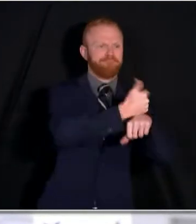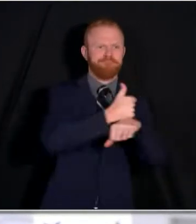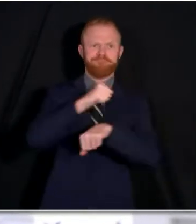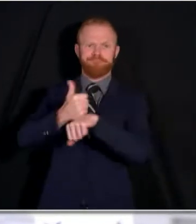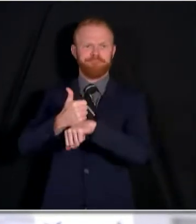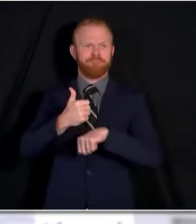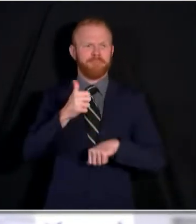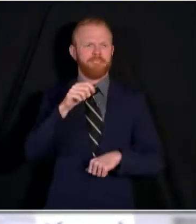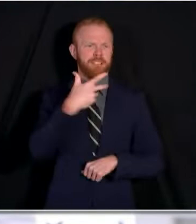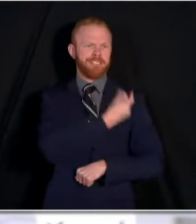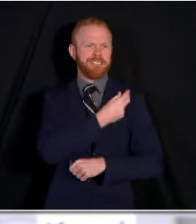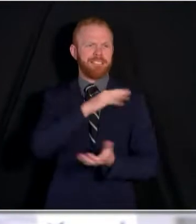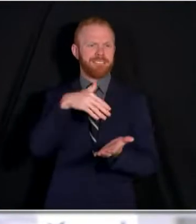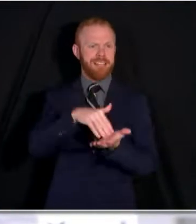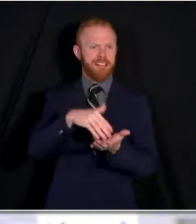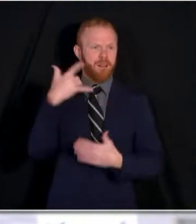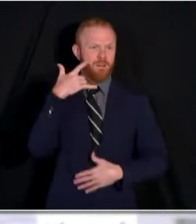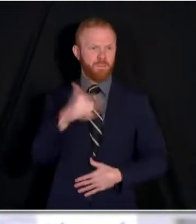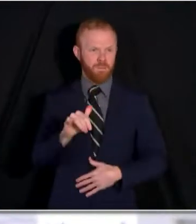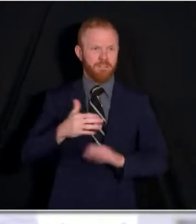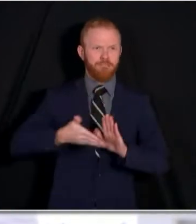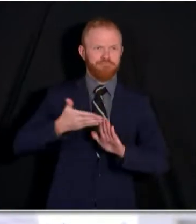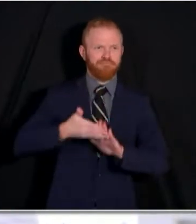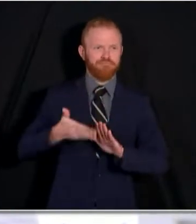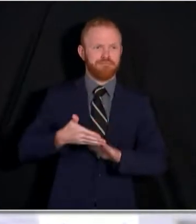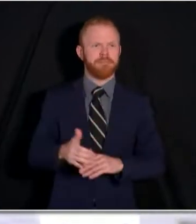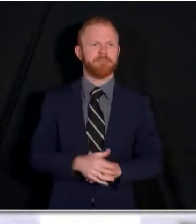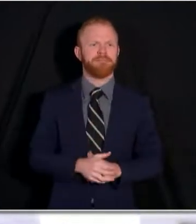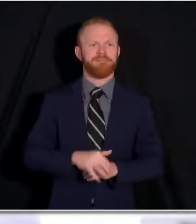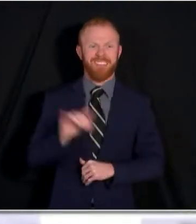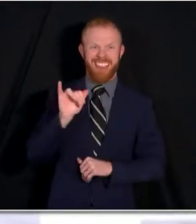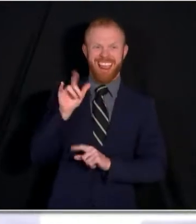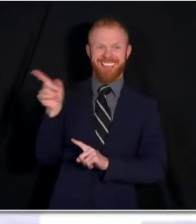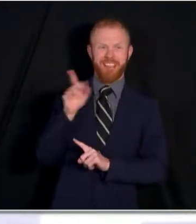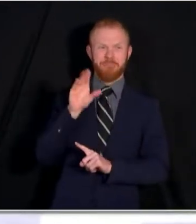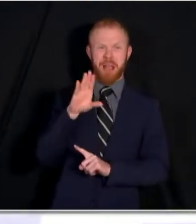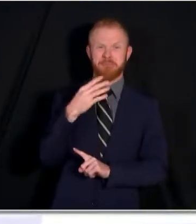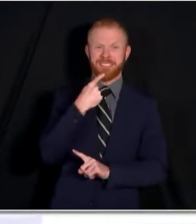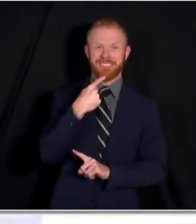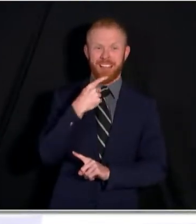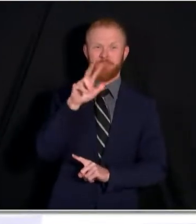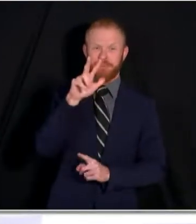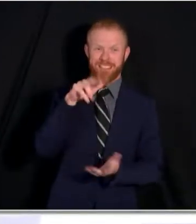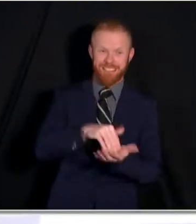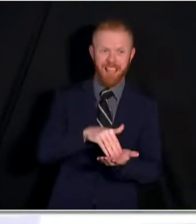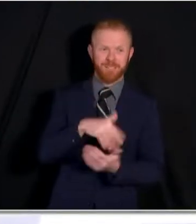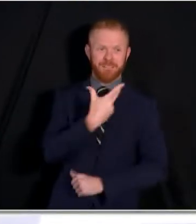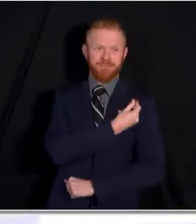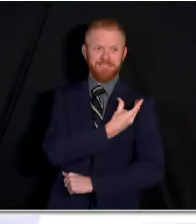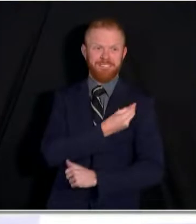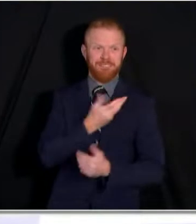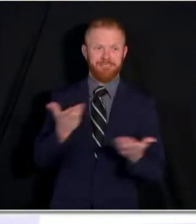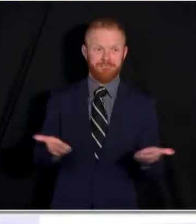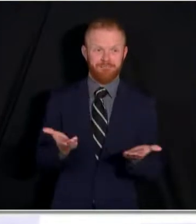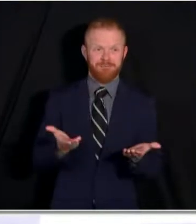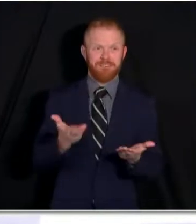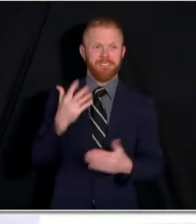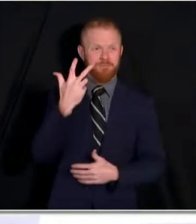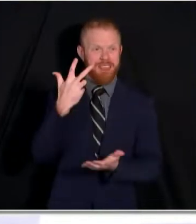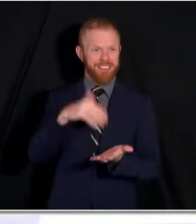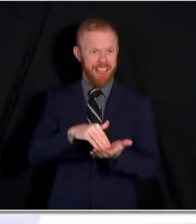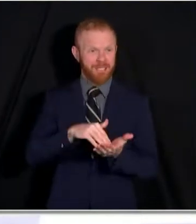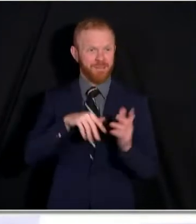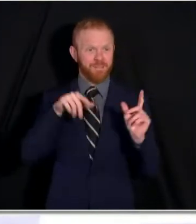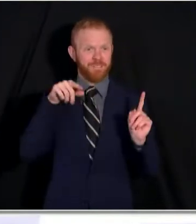operational. Beginning today, as Bob said, with roughly 3,000 vaccines here in Southern California, 3,000 vaccines